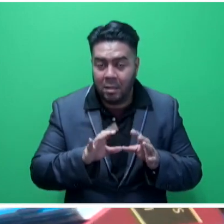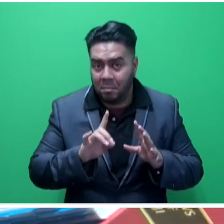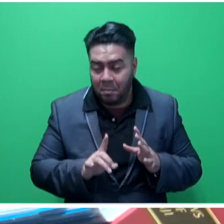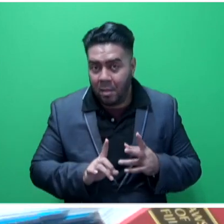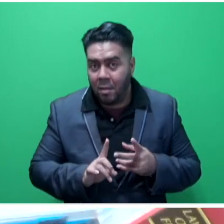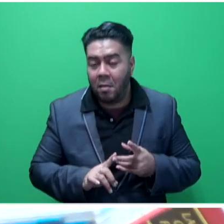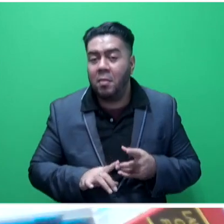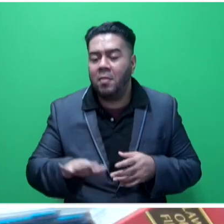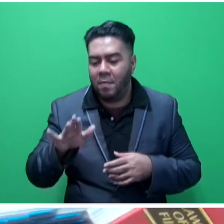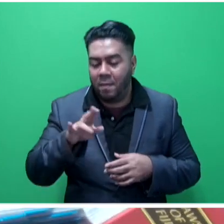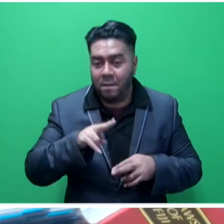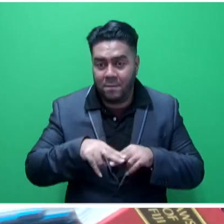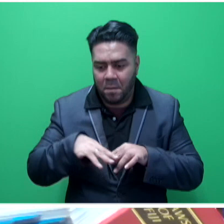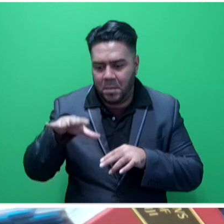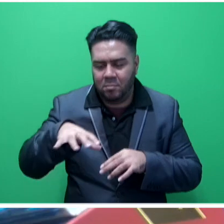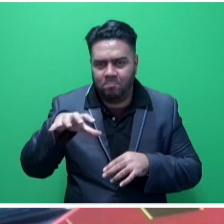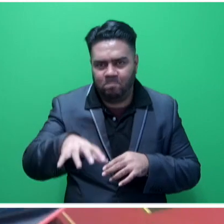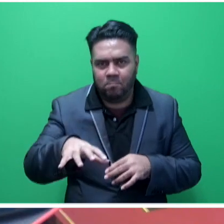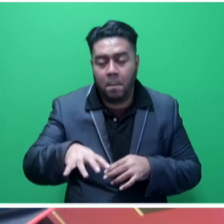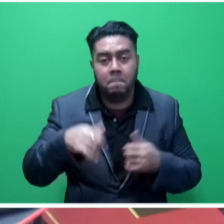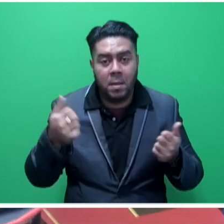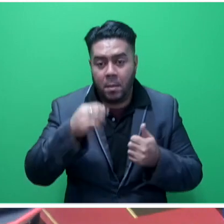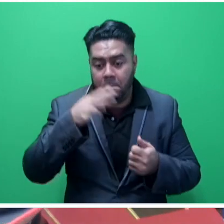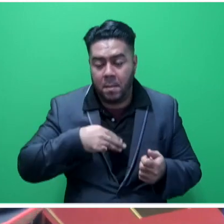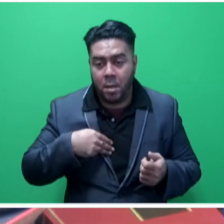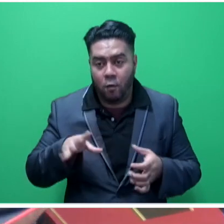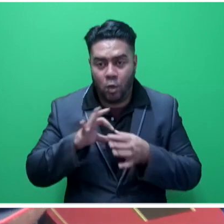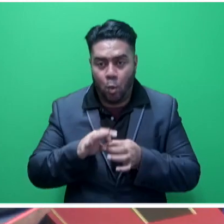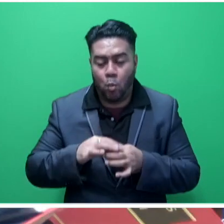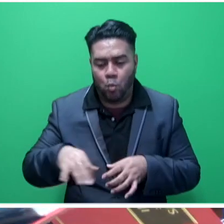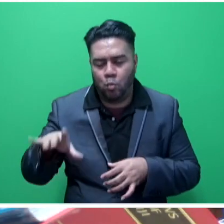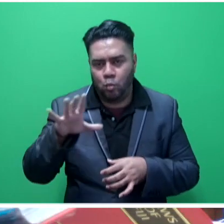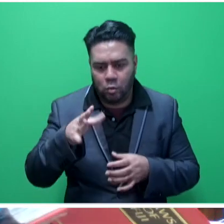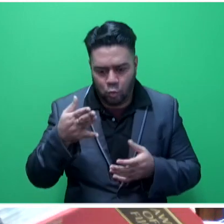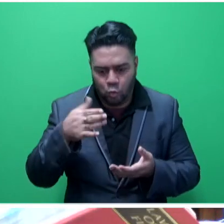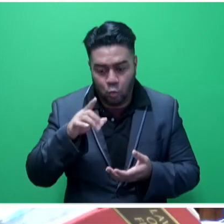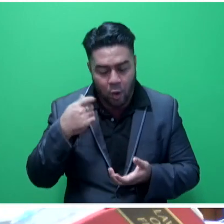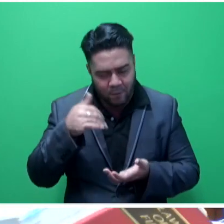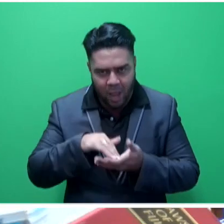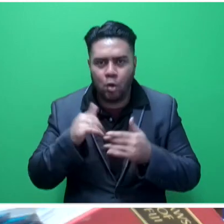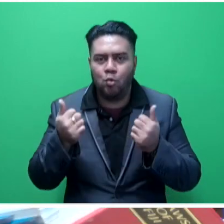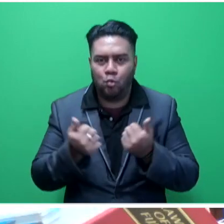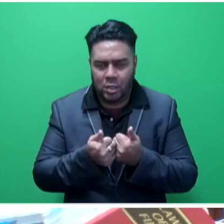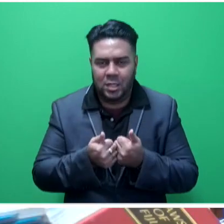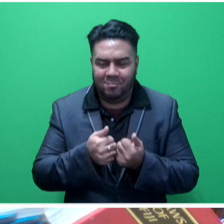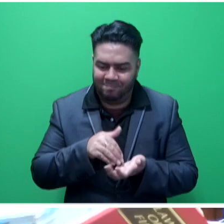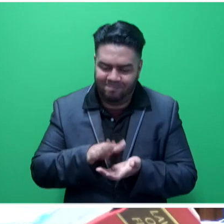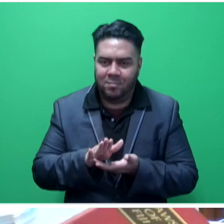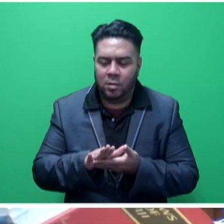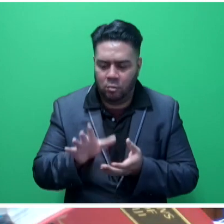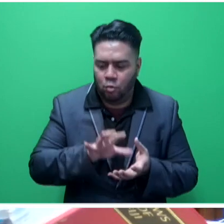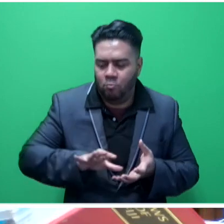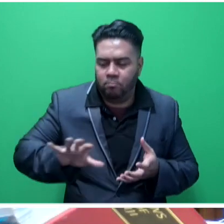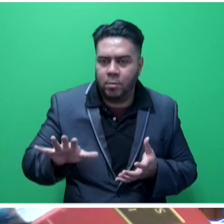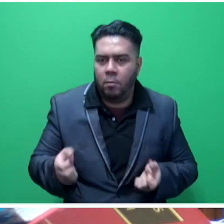on iTaukei land, and where a majority of the members of the landowning unit of the land concerned has agreed to surrender in the